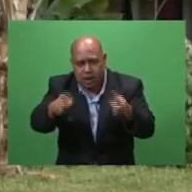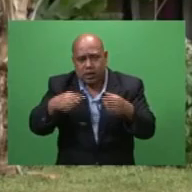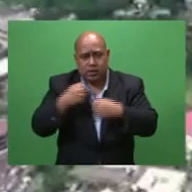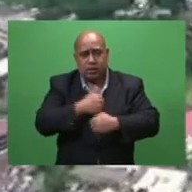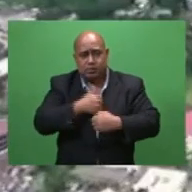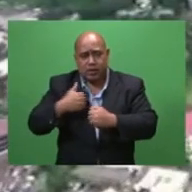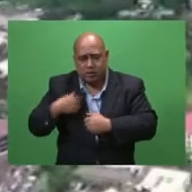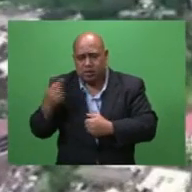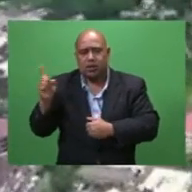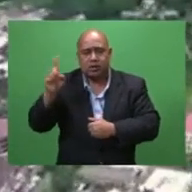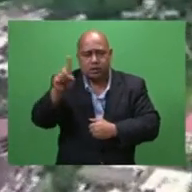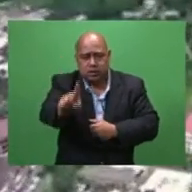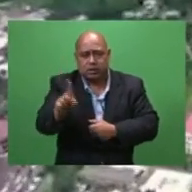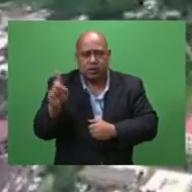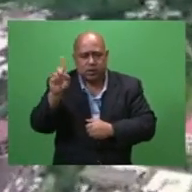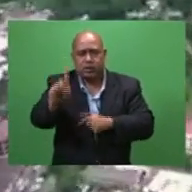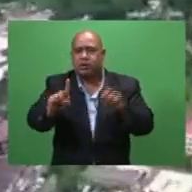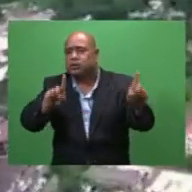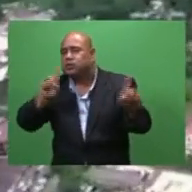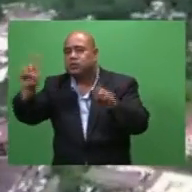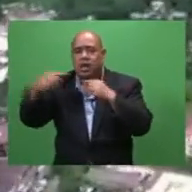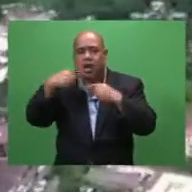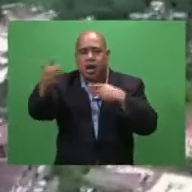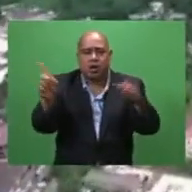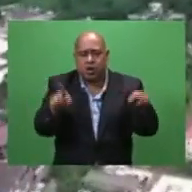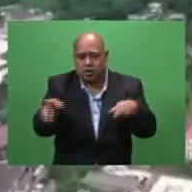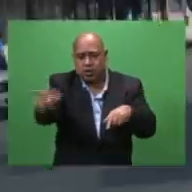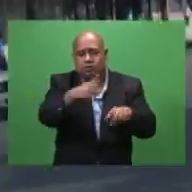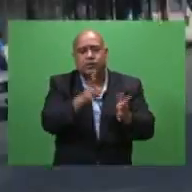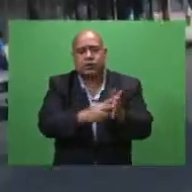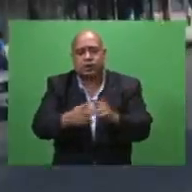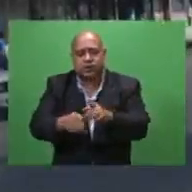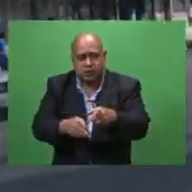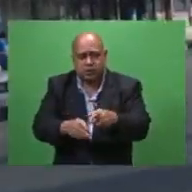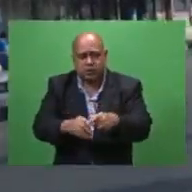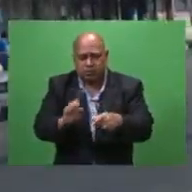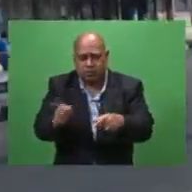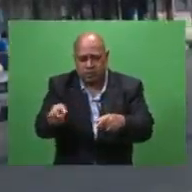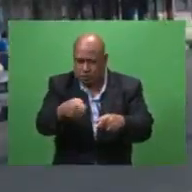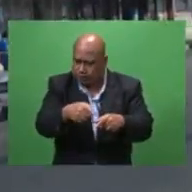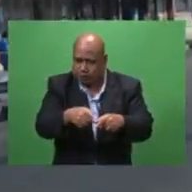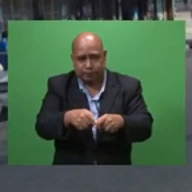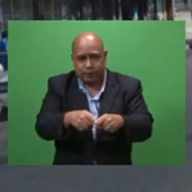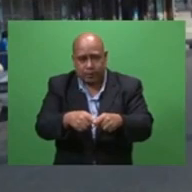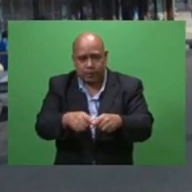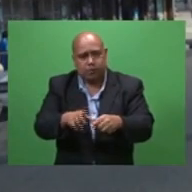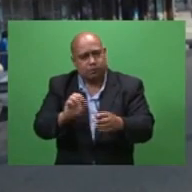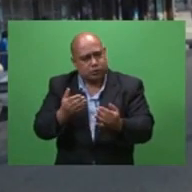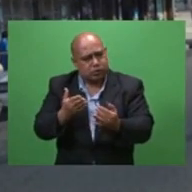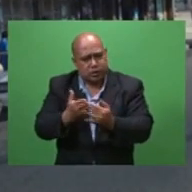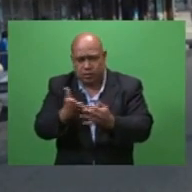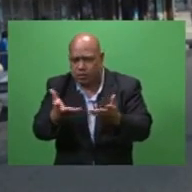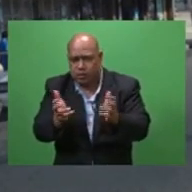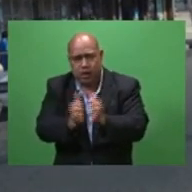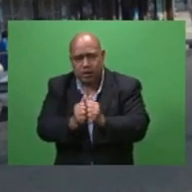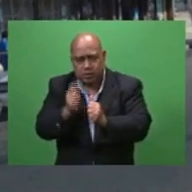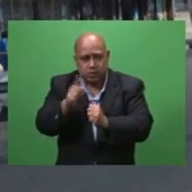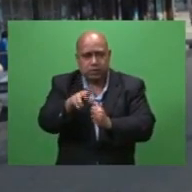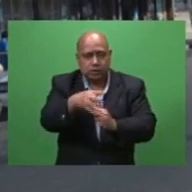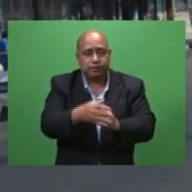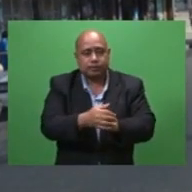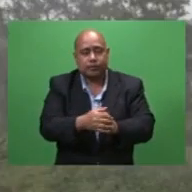numbers. And the other thing is that they've been working right throughout, even on the weekends. Leptospirosis, dengue fever and typhoid